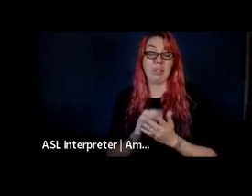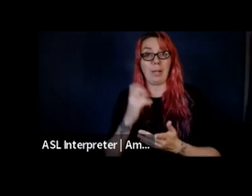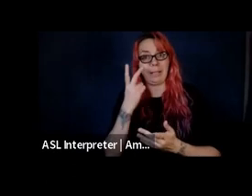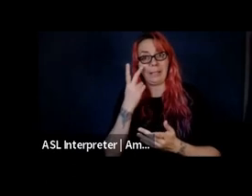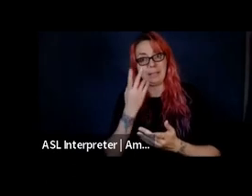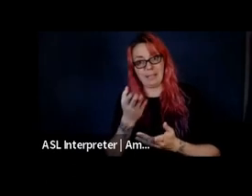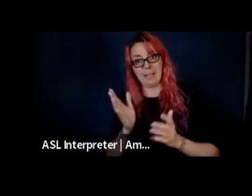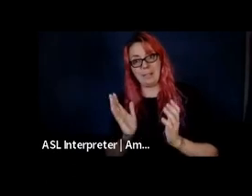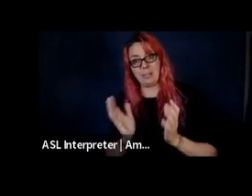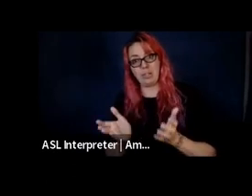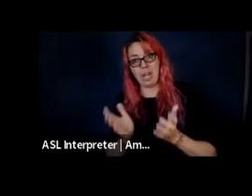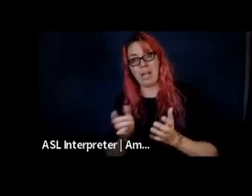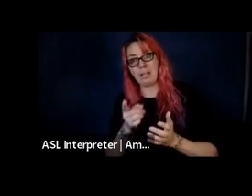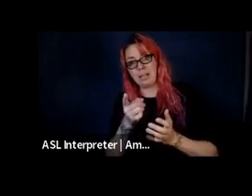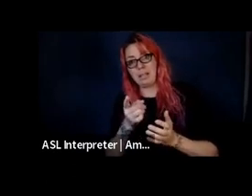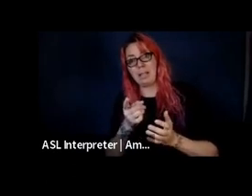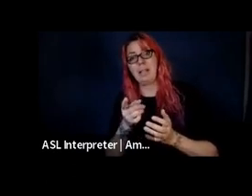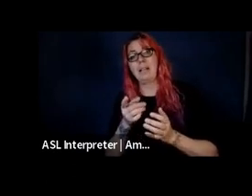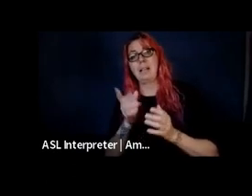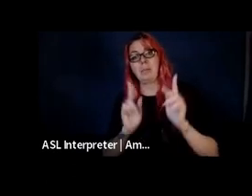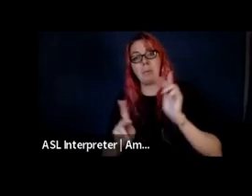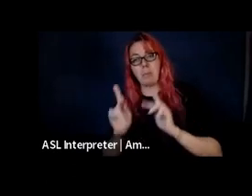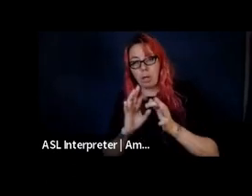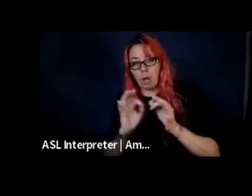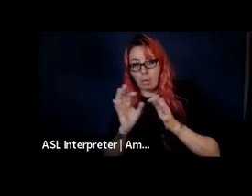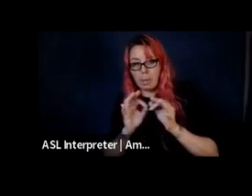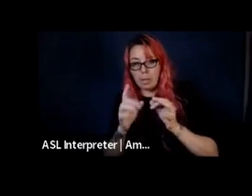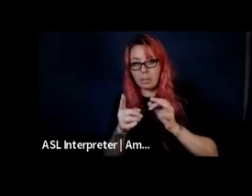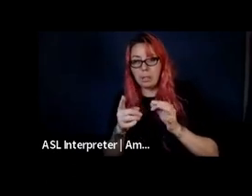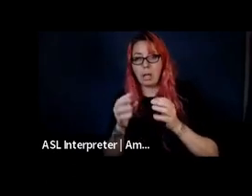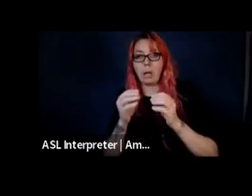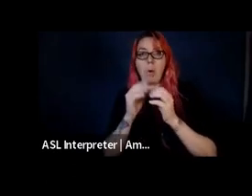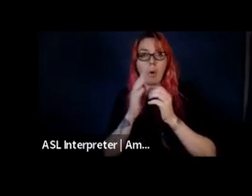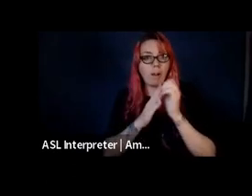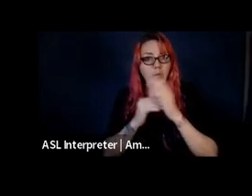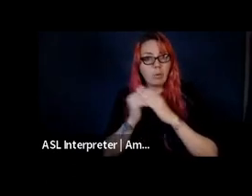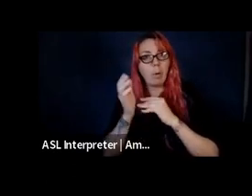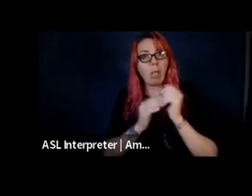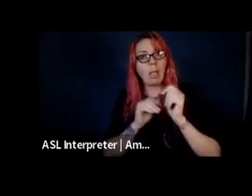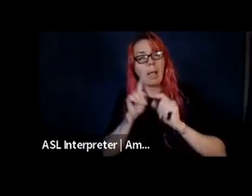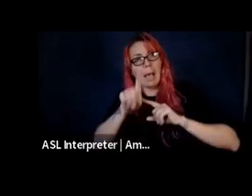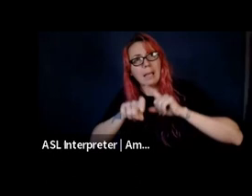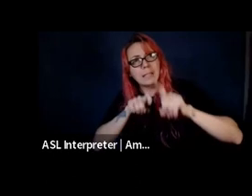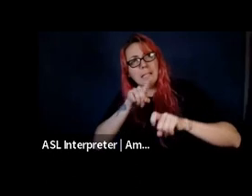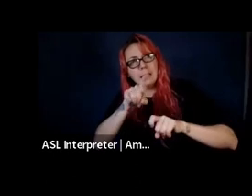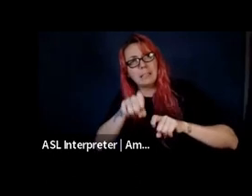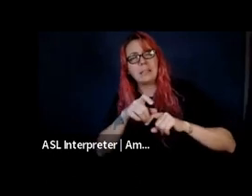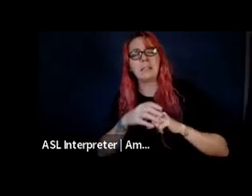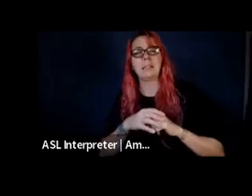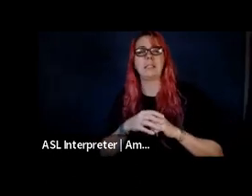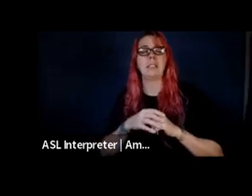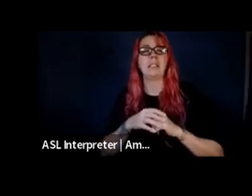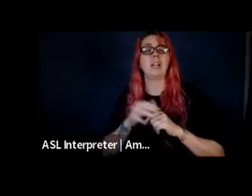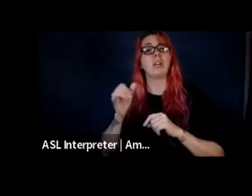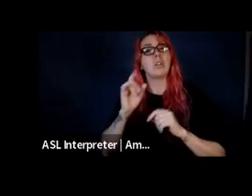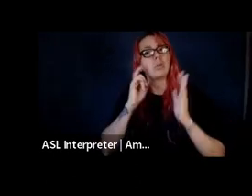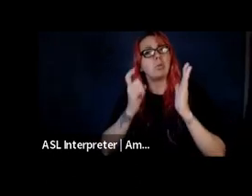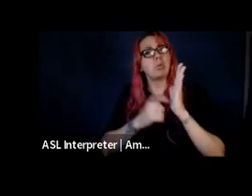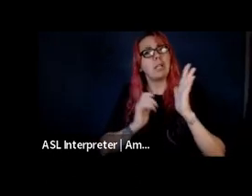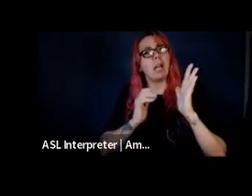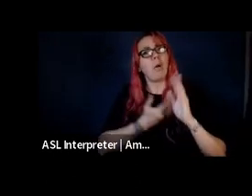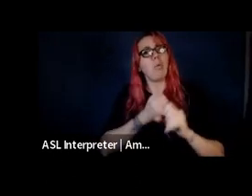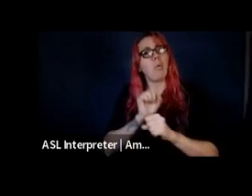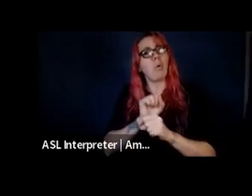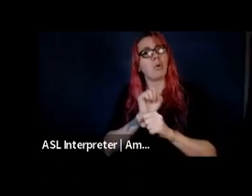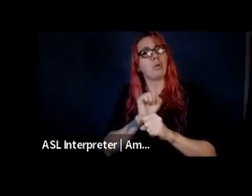are being more comfortable with asking questions, being comfortable recognizing that, a lot of our work is relational, and maybe we've not always allowed